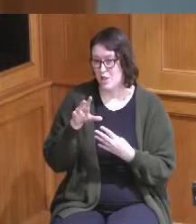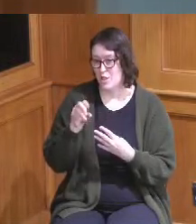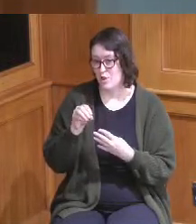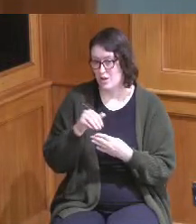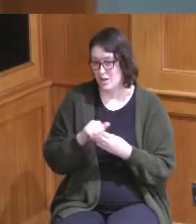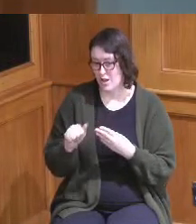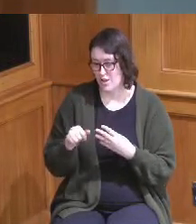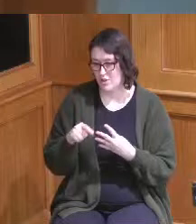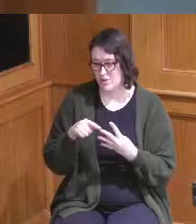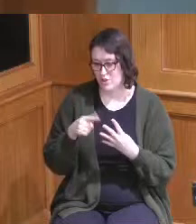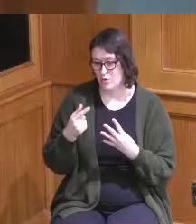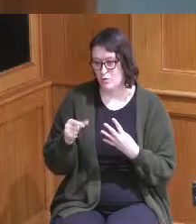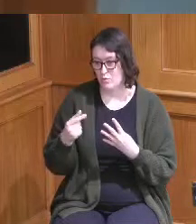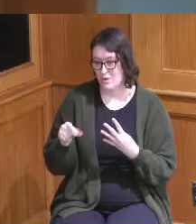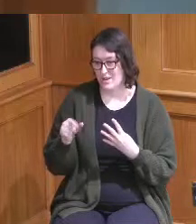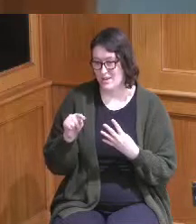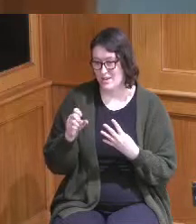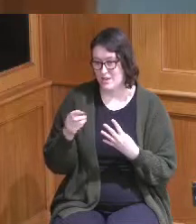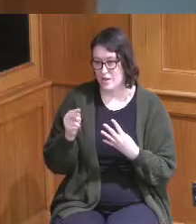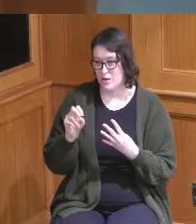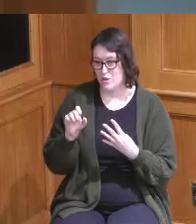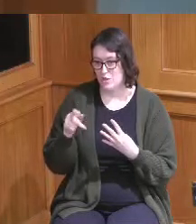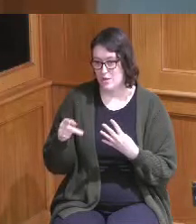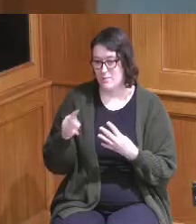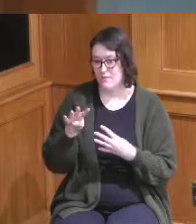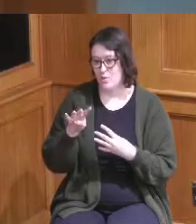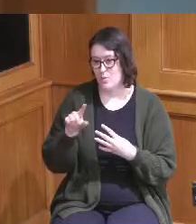$17,830. Green Township in the amount of